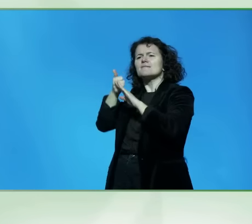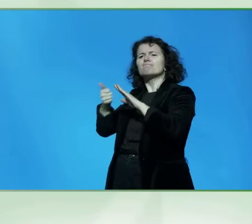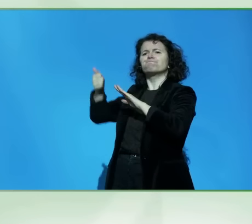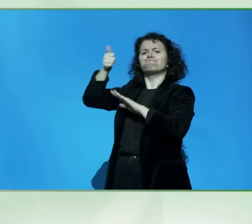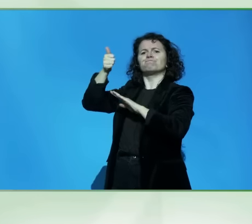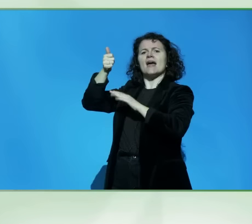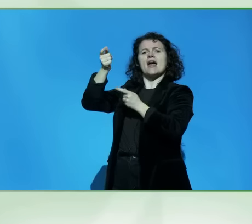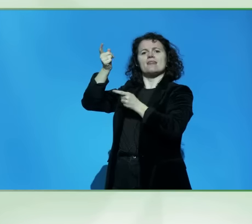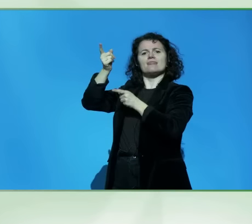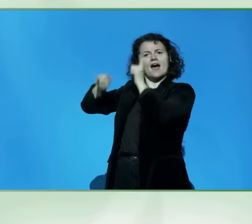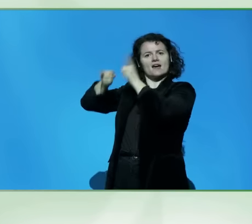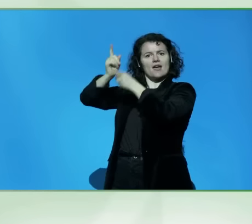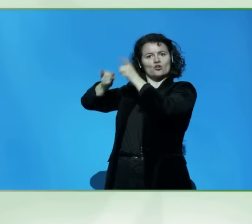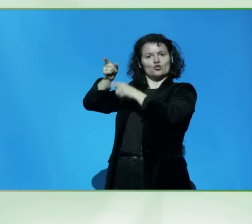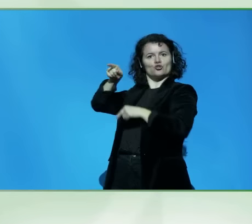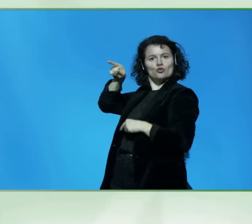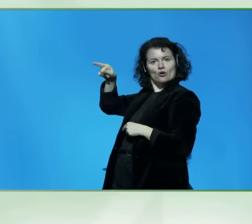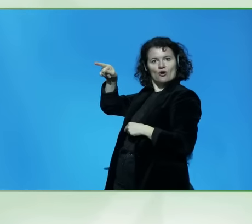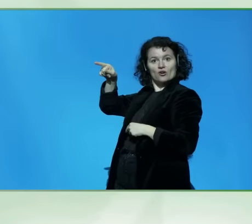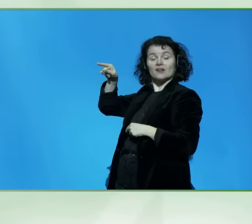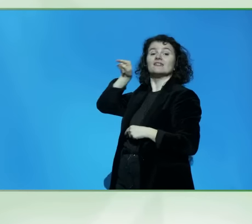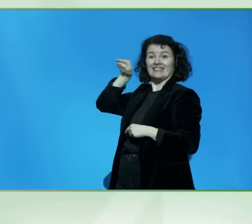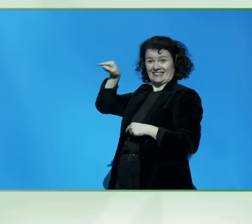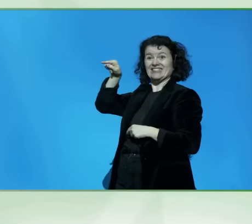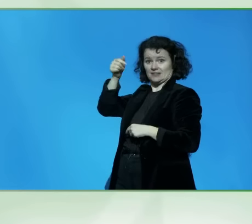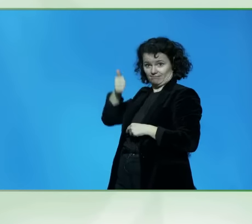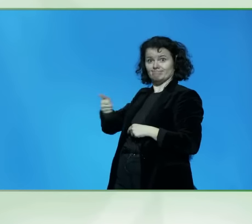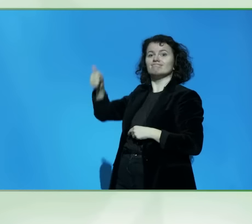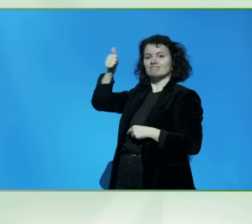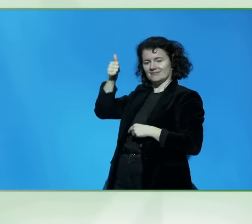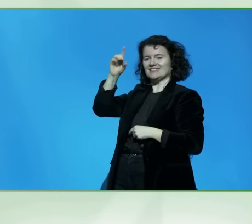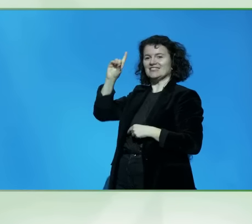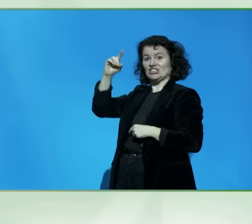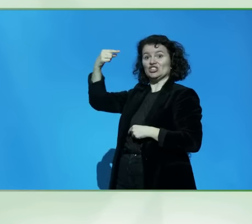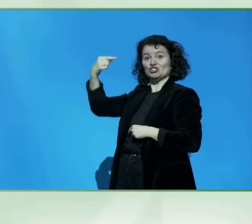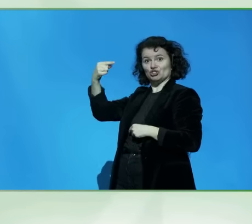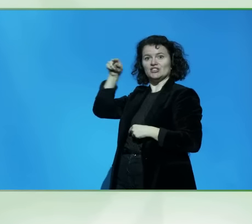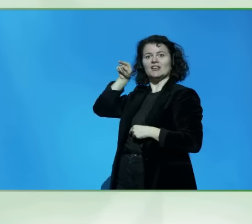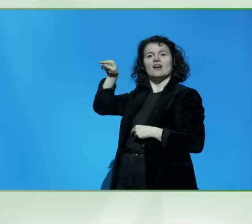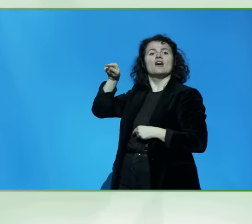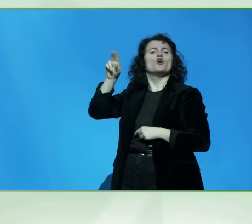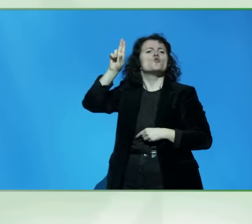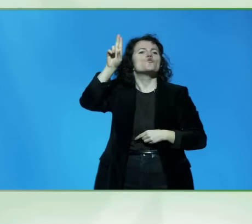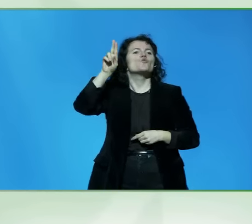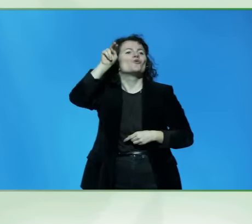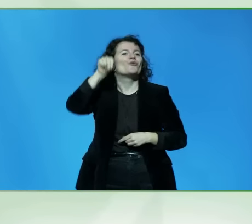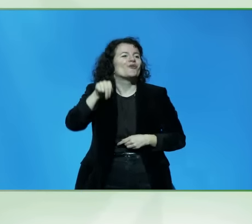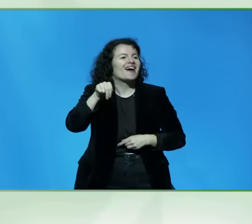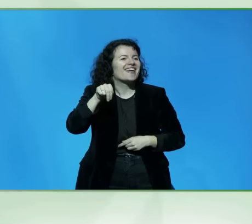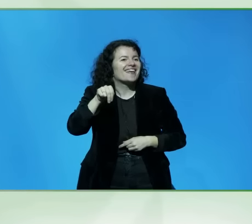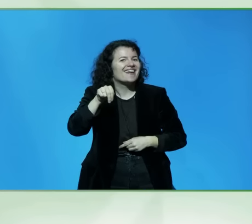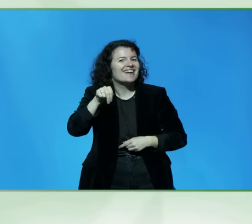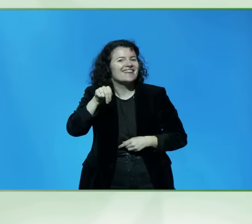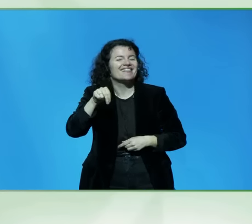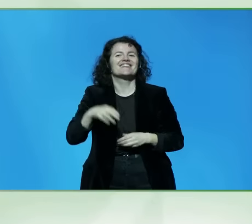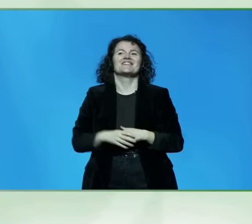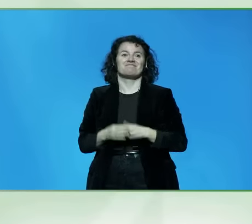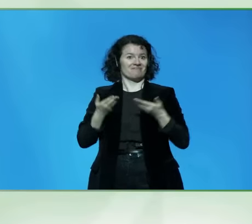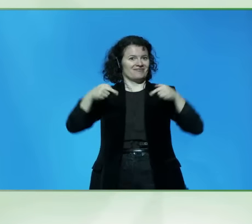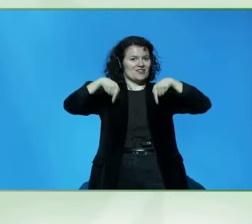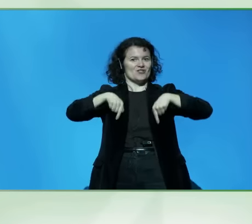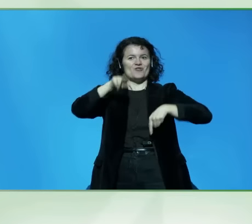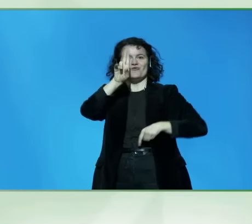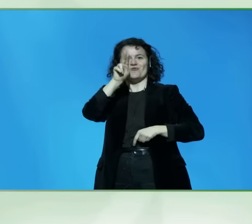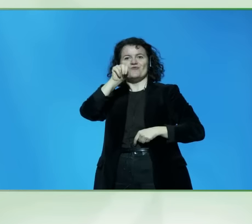the UN. This UN compound, since I am also part of the